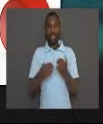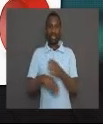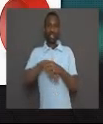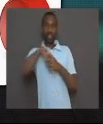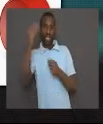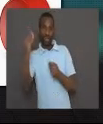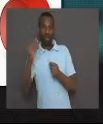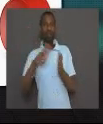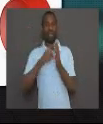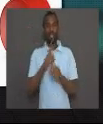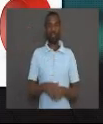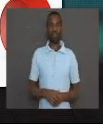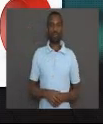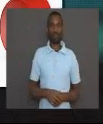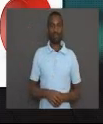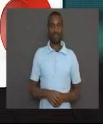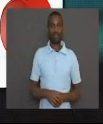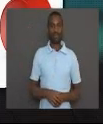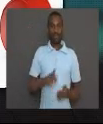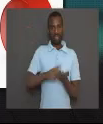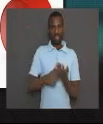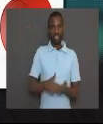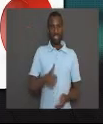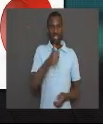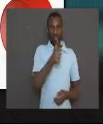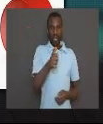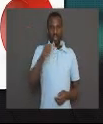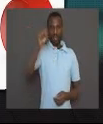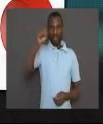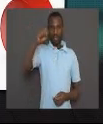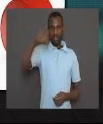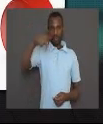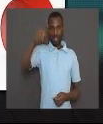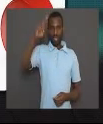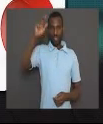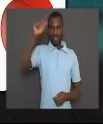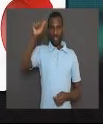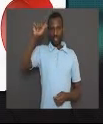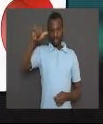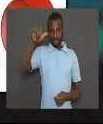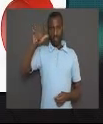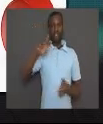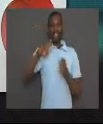This is also similar to an aerosol or spray can.